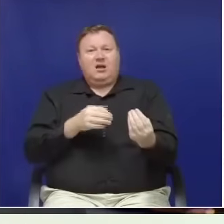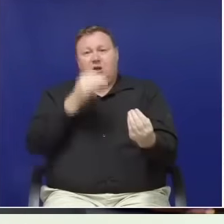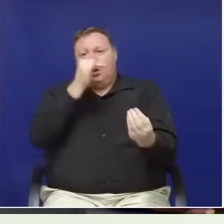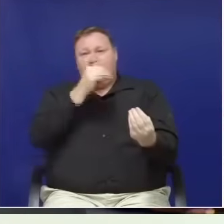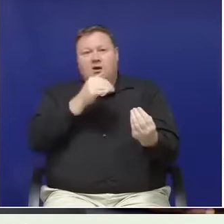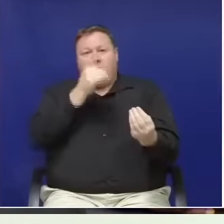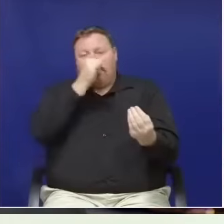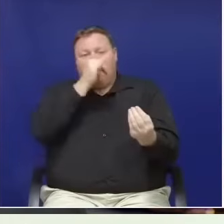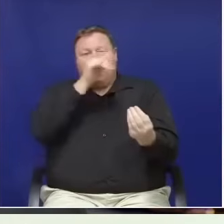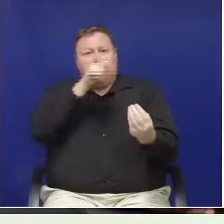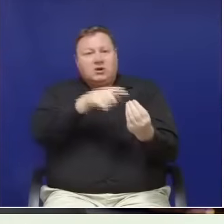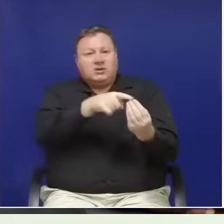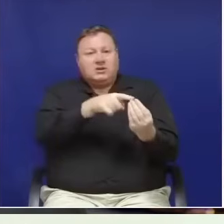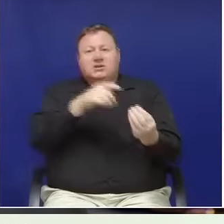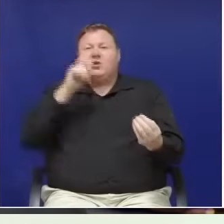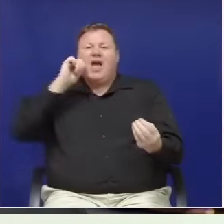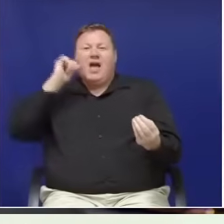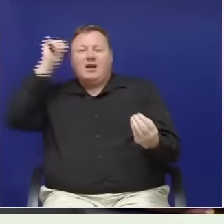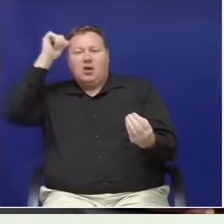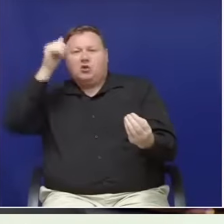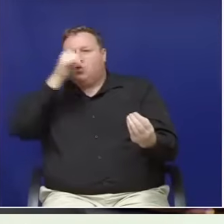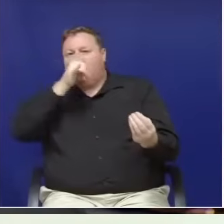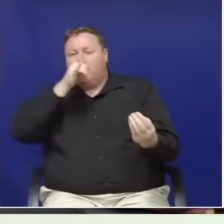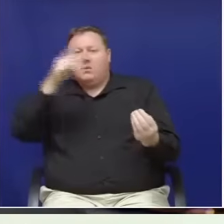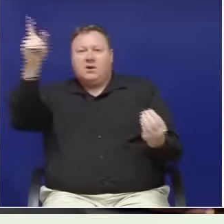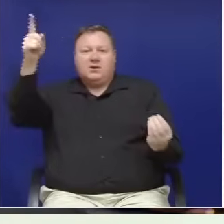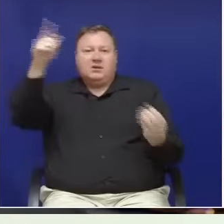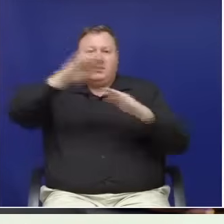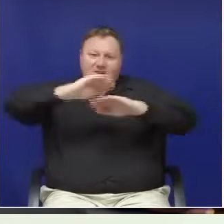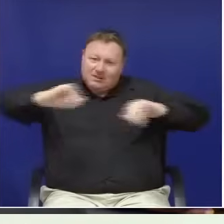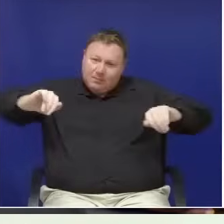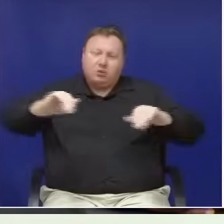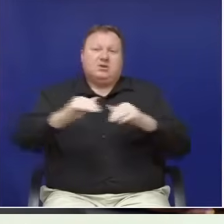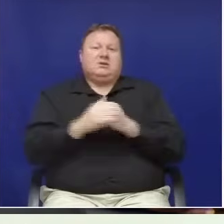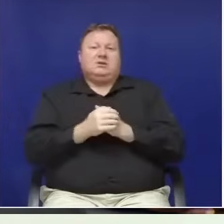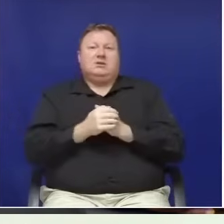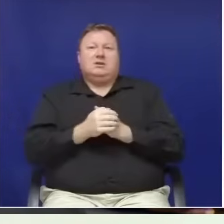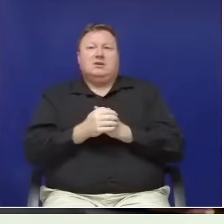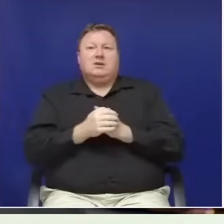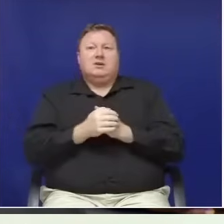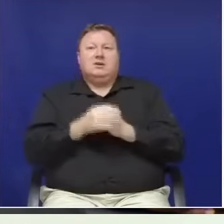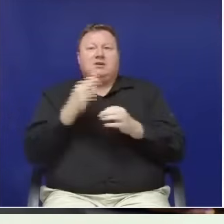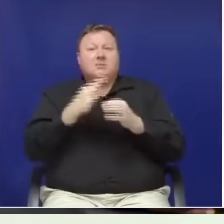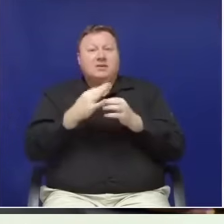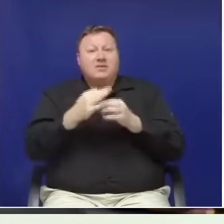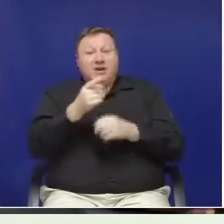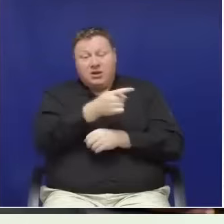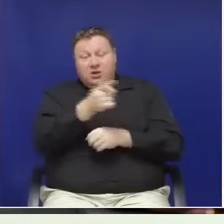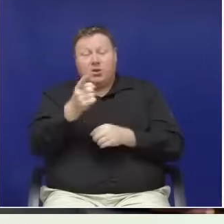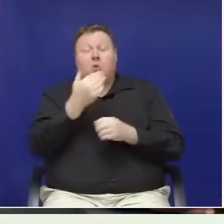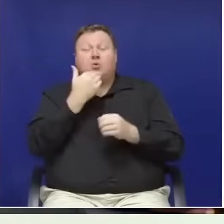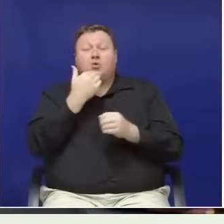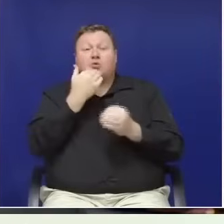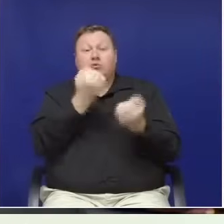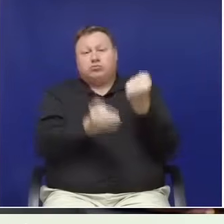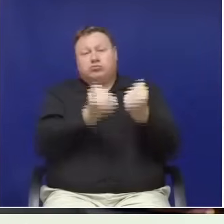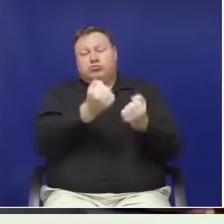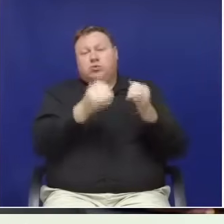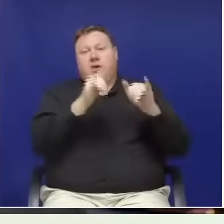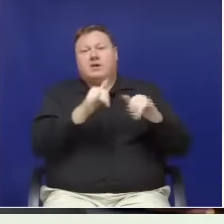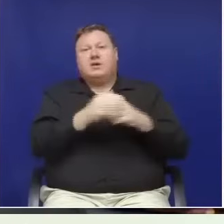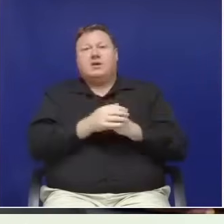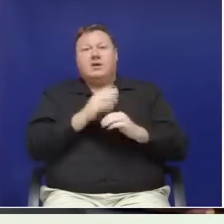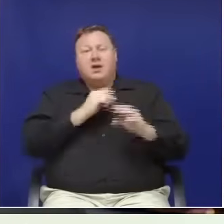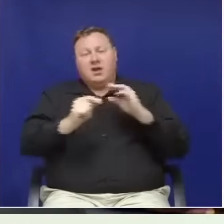criminals, especially those that are awaiting trial? And can we implement as fast as possible